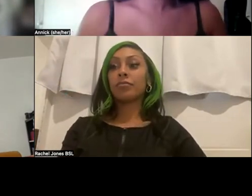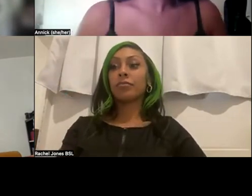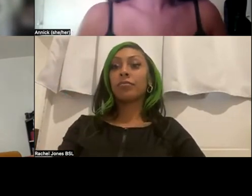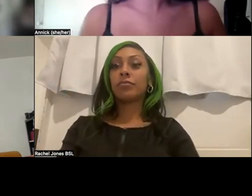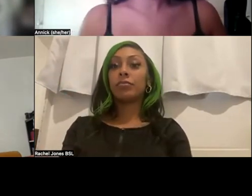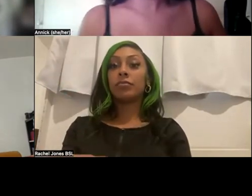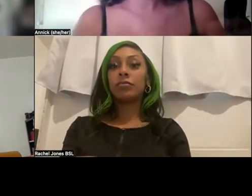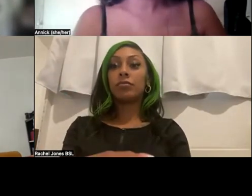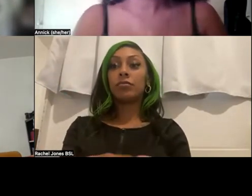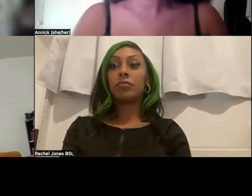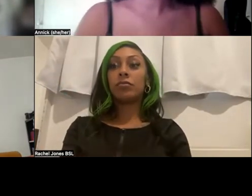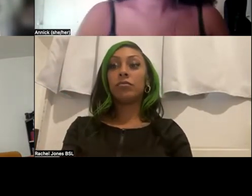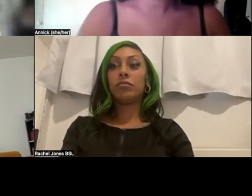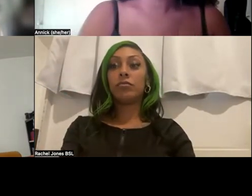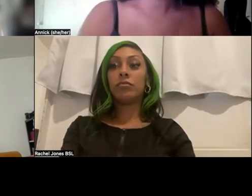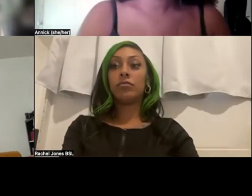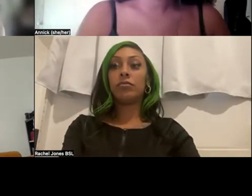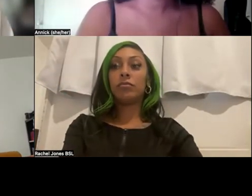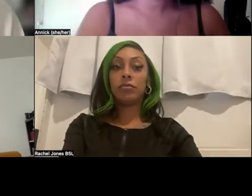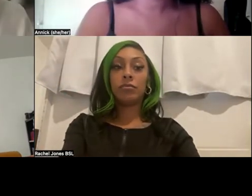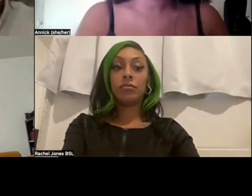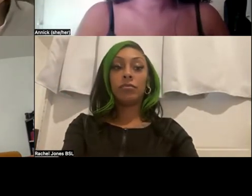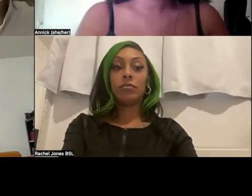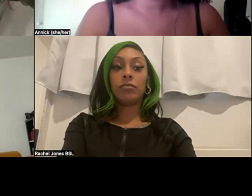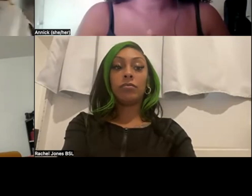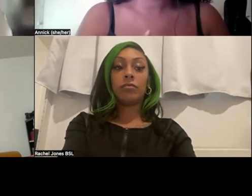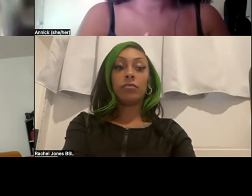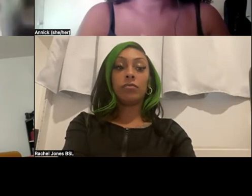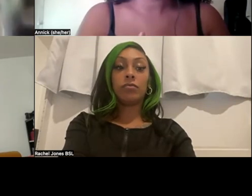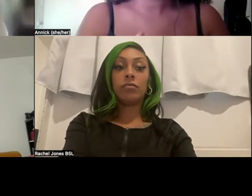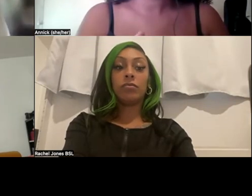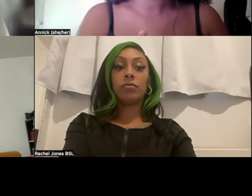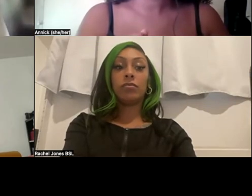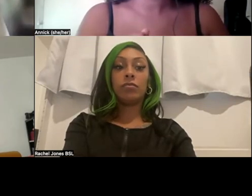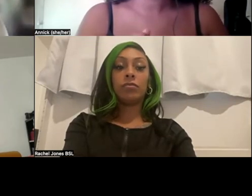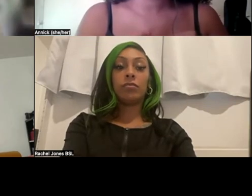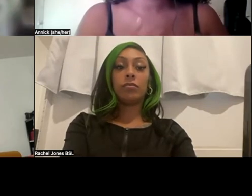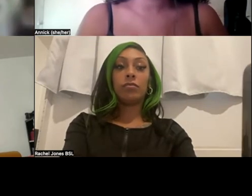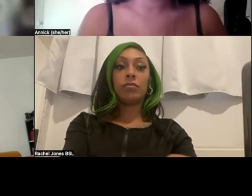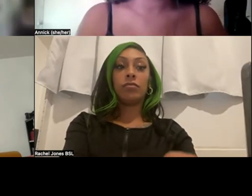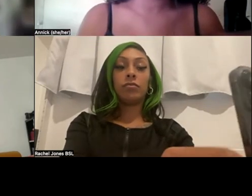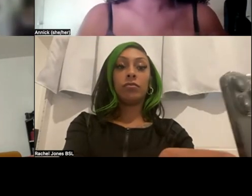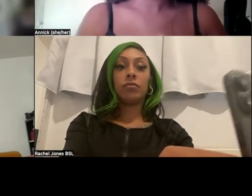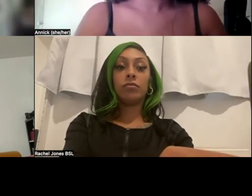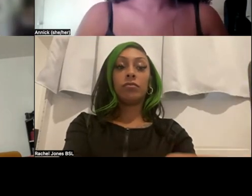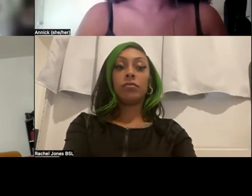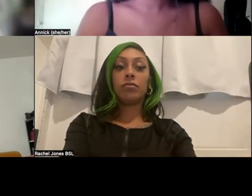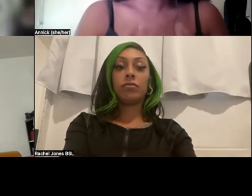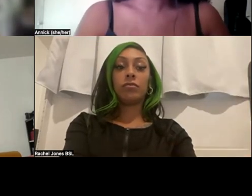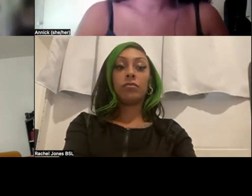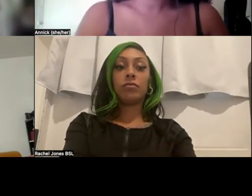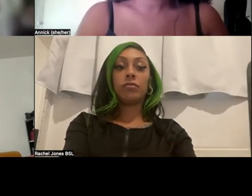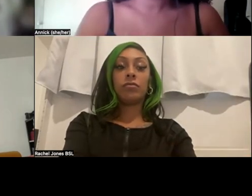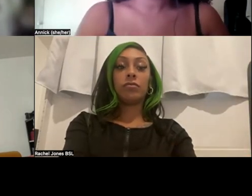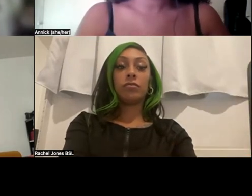I'm going to do shameless promo at this point, but I really encourage you to check out our publications because they say everything about our